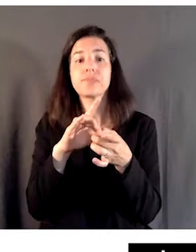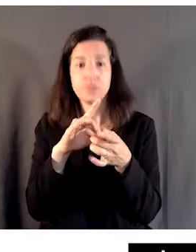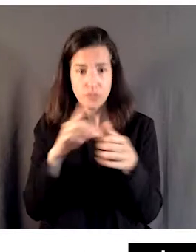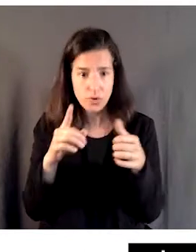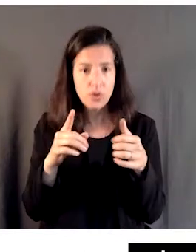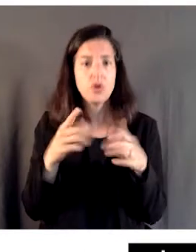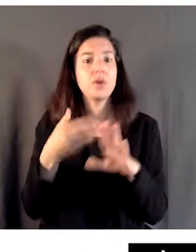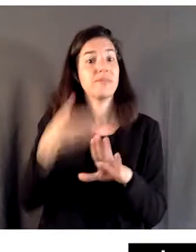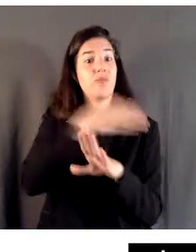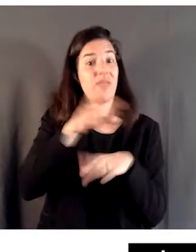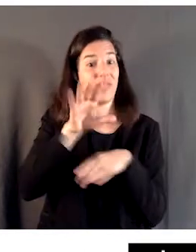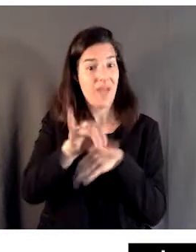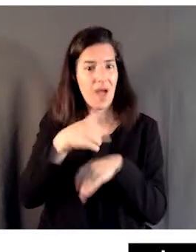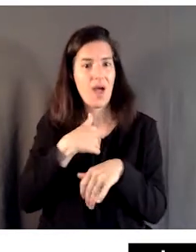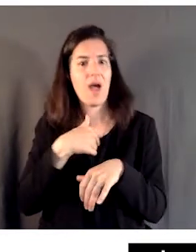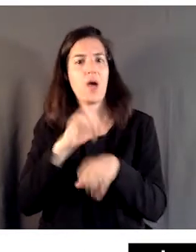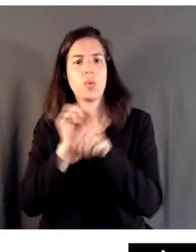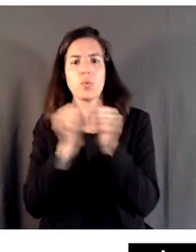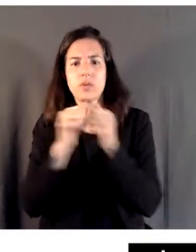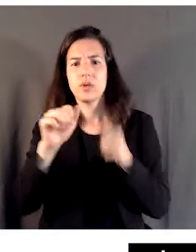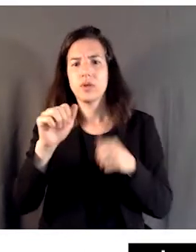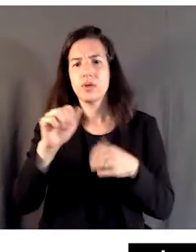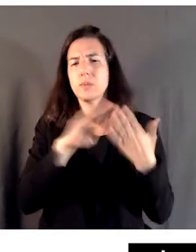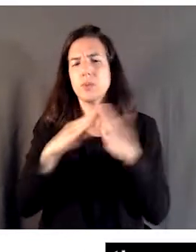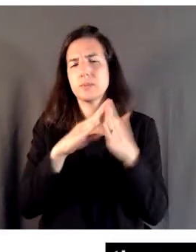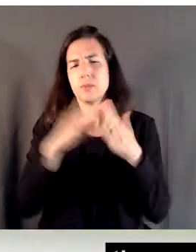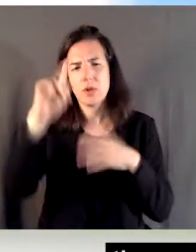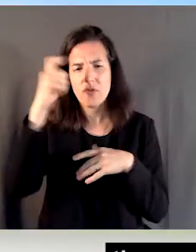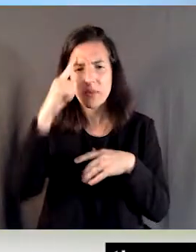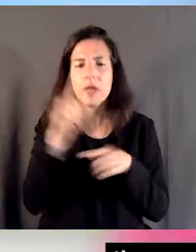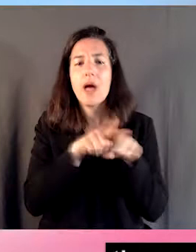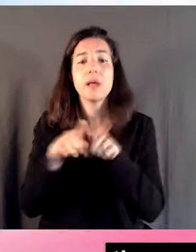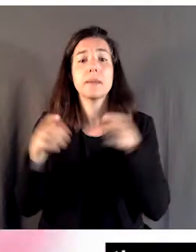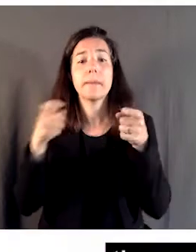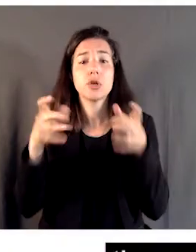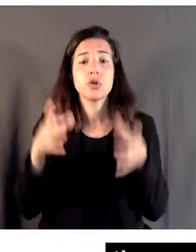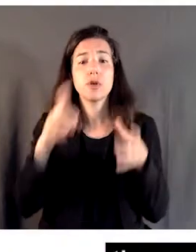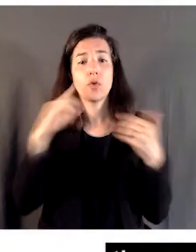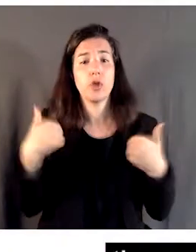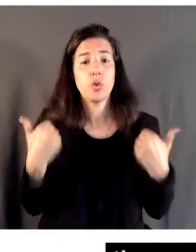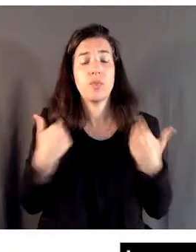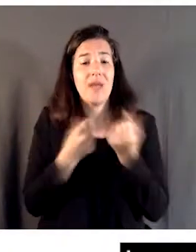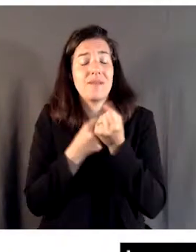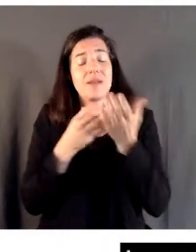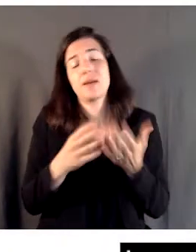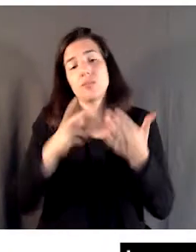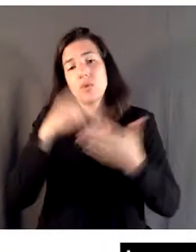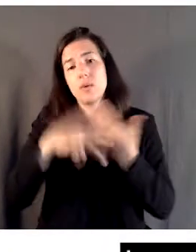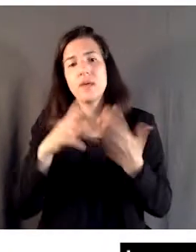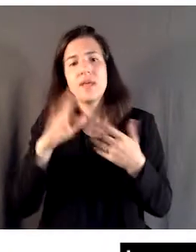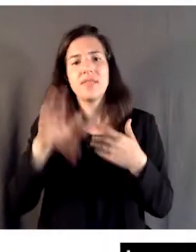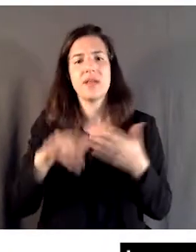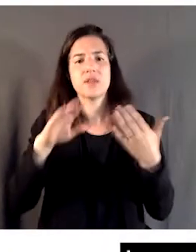then prior to that, I was with municipal government as the manager of the Youth Advocate Program, which is a community